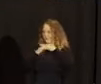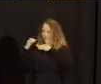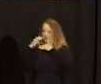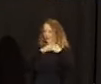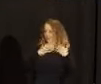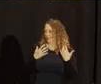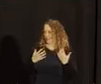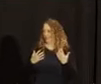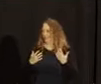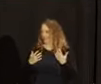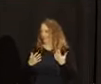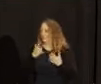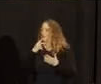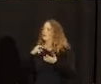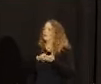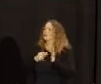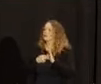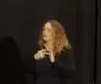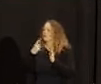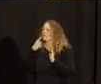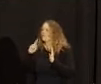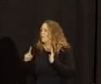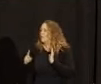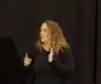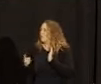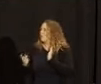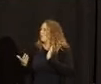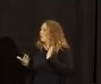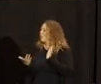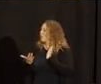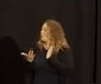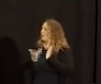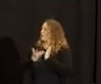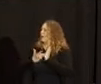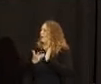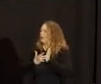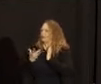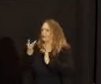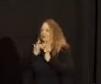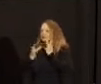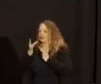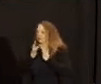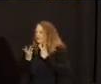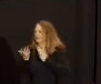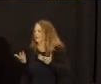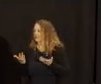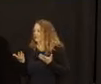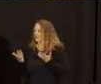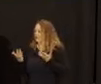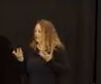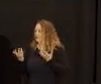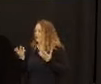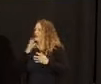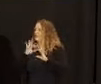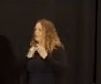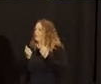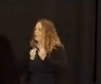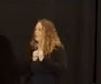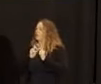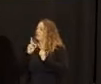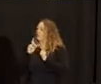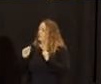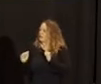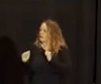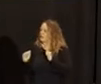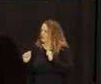mean for electronic visit verification and sort of the role of surveilling of families with disabilities in order to be able